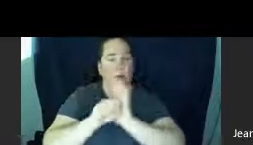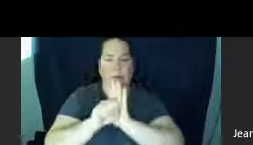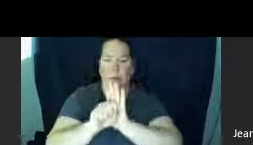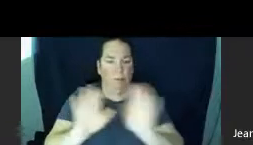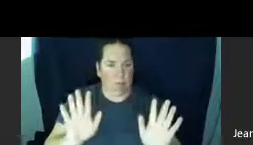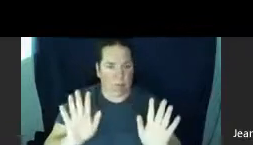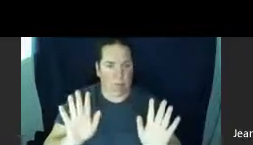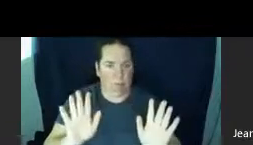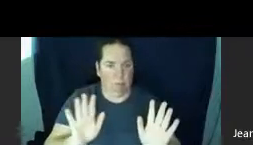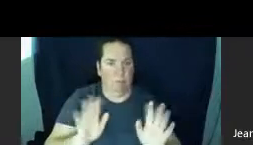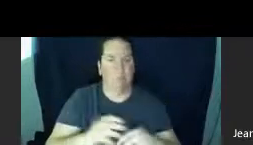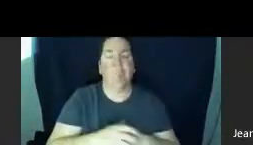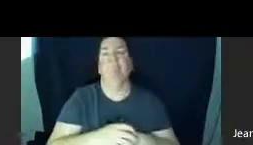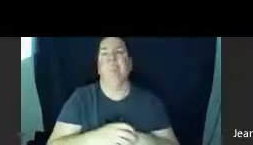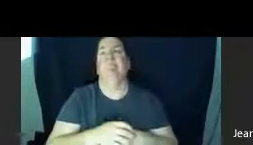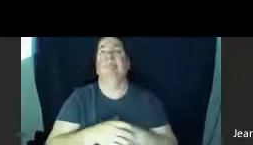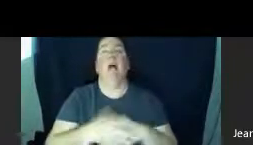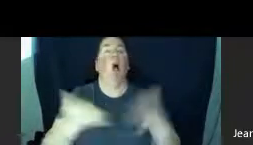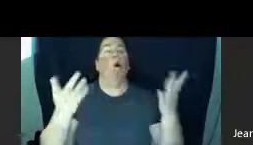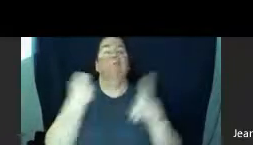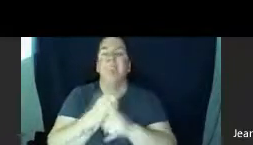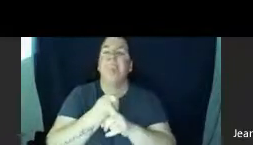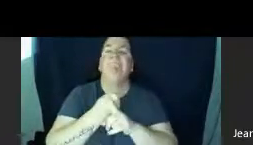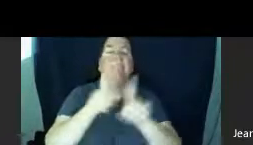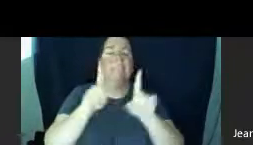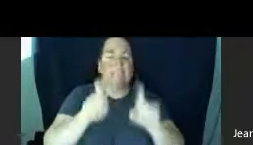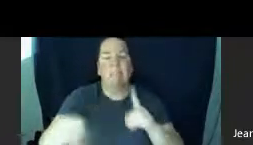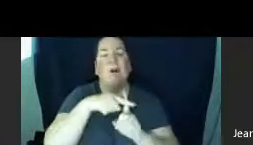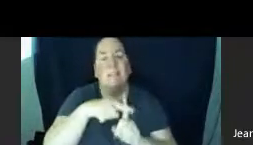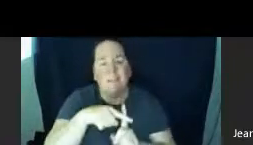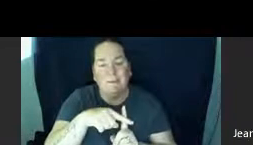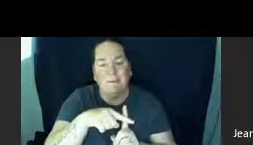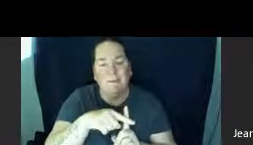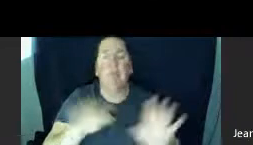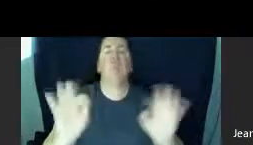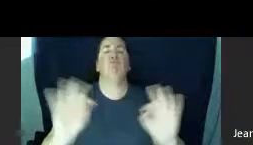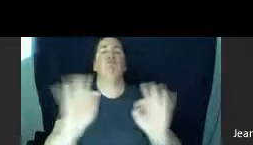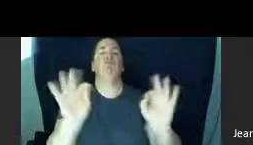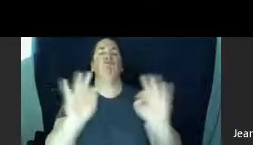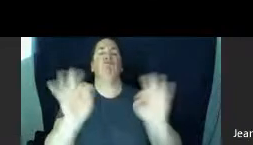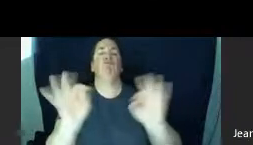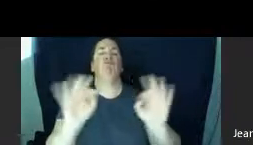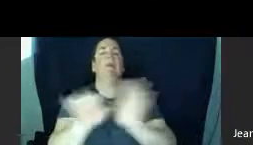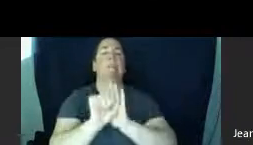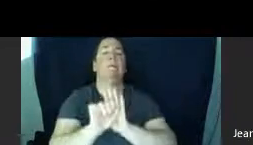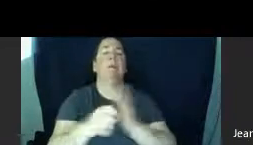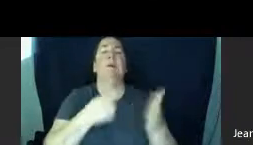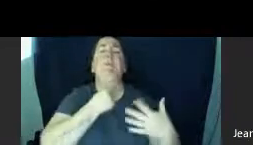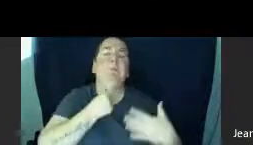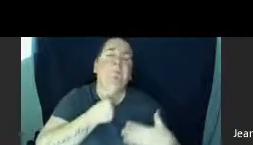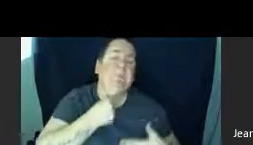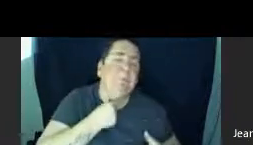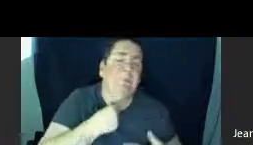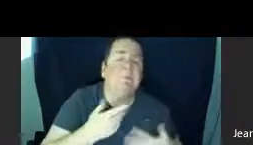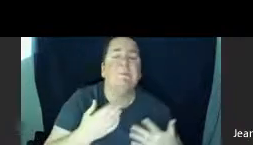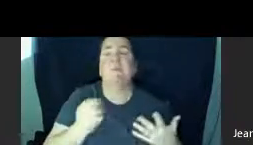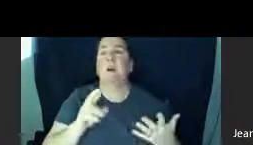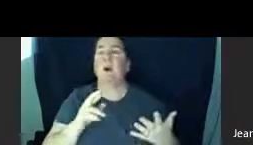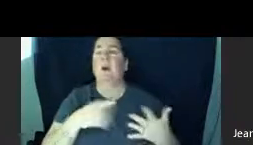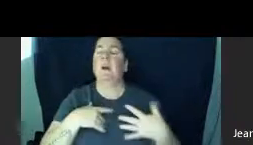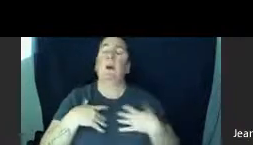And then say the person tests positive and they have pretty mild to moderate symptoms. Maybe they just have a sore throat or they're feeling pretty